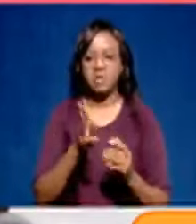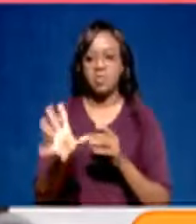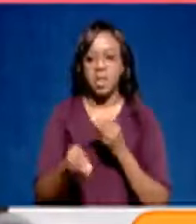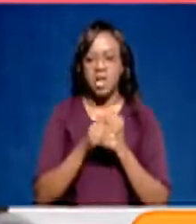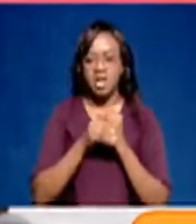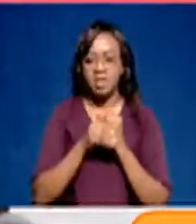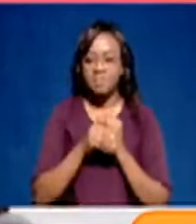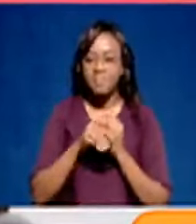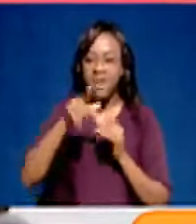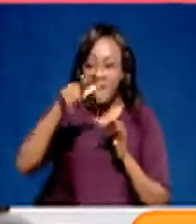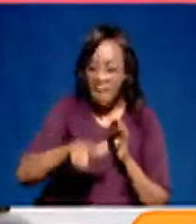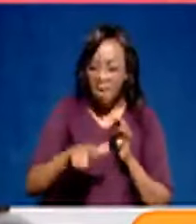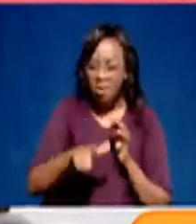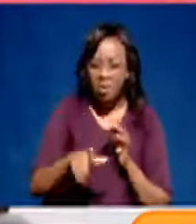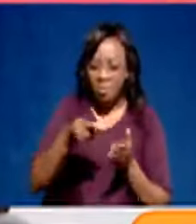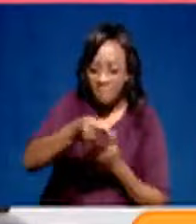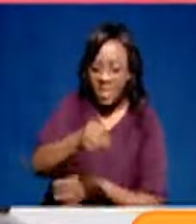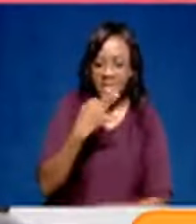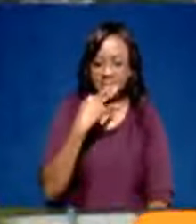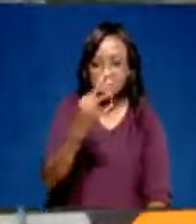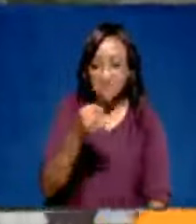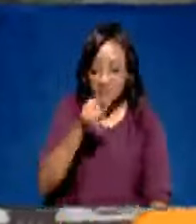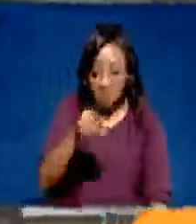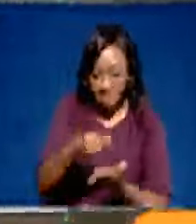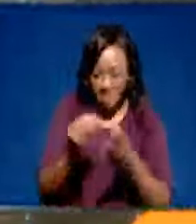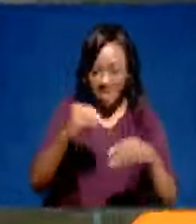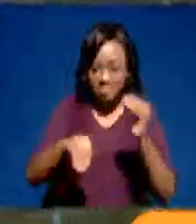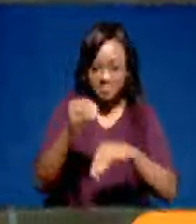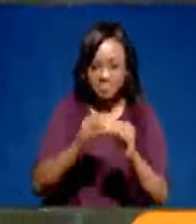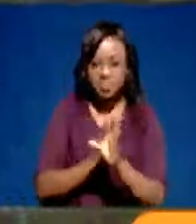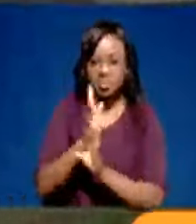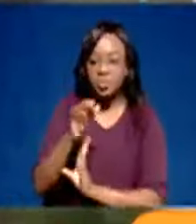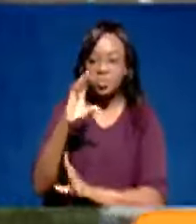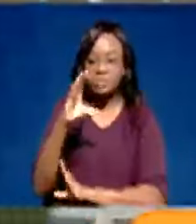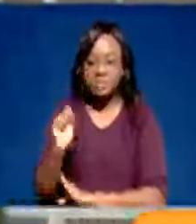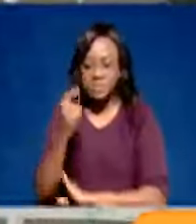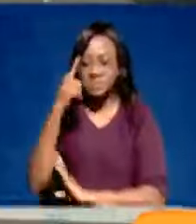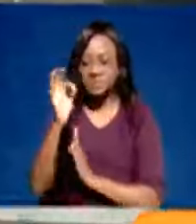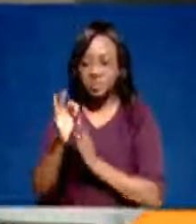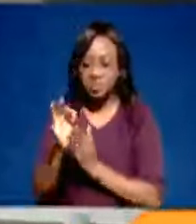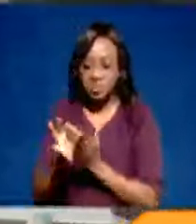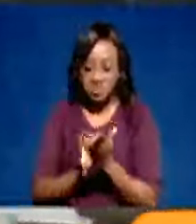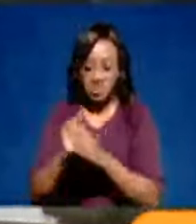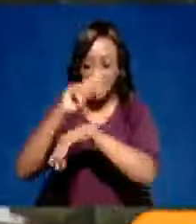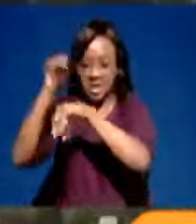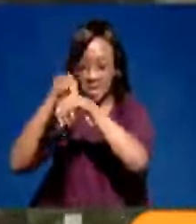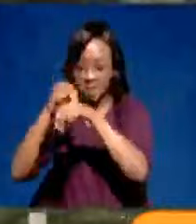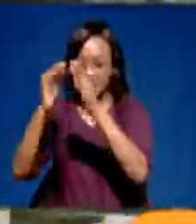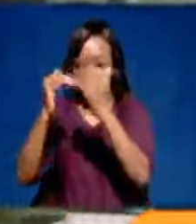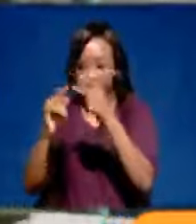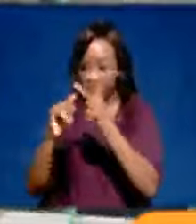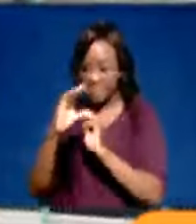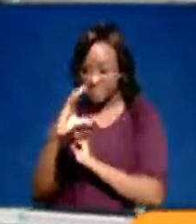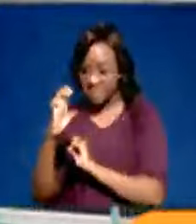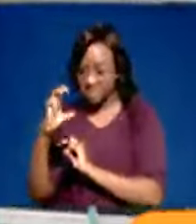fund will be 300 shillings. The collections will be made through the CS for Treasury at the national level and the CEC for